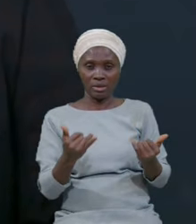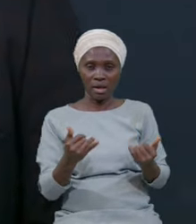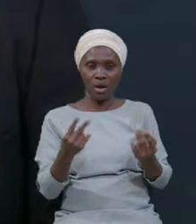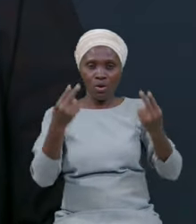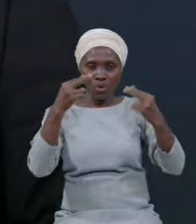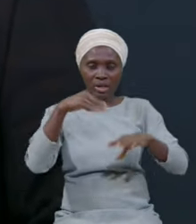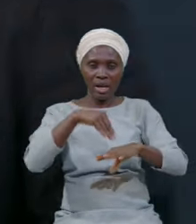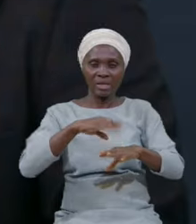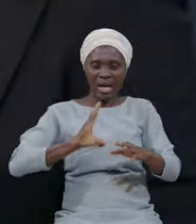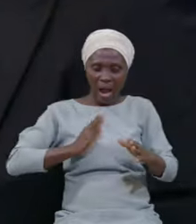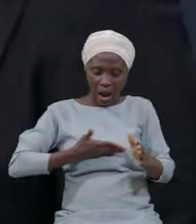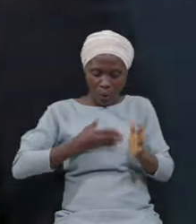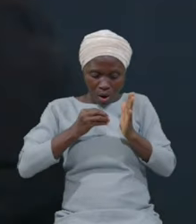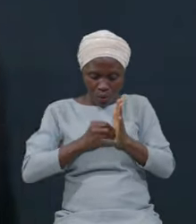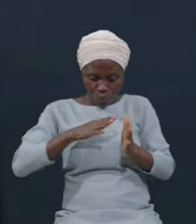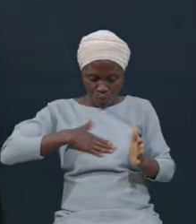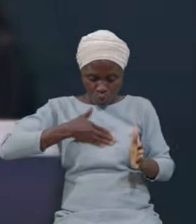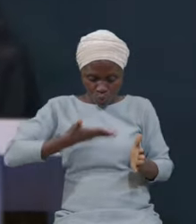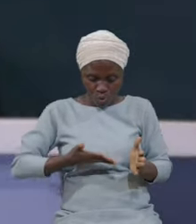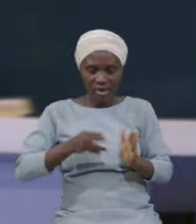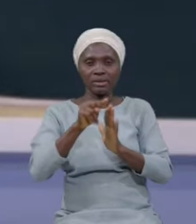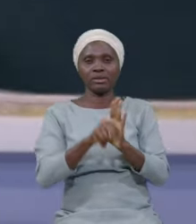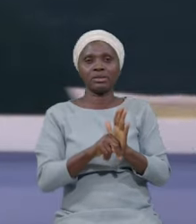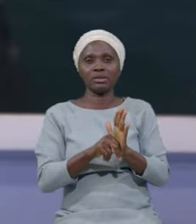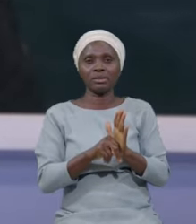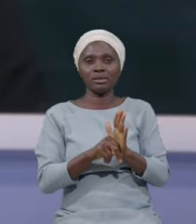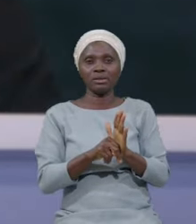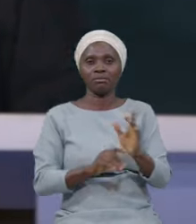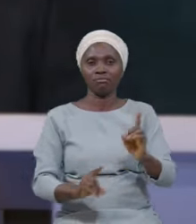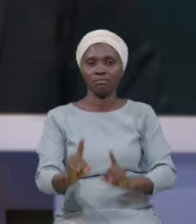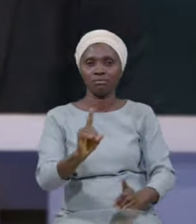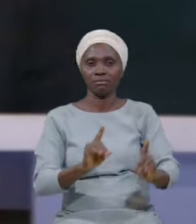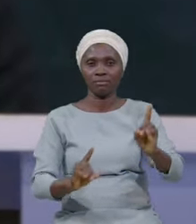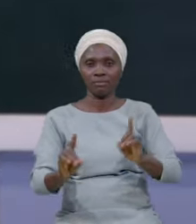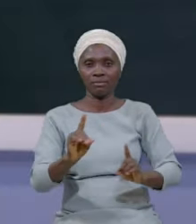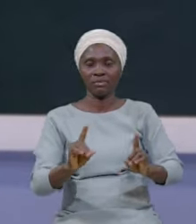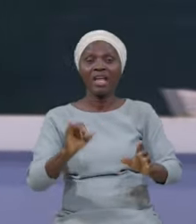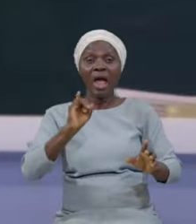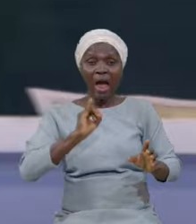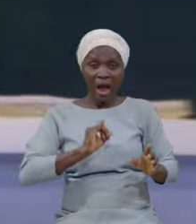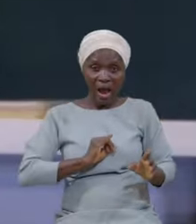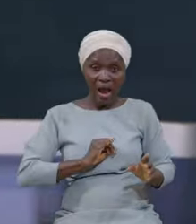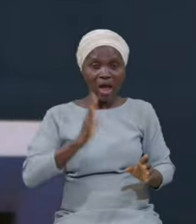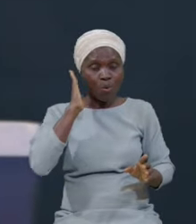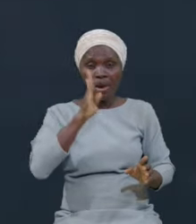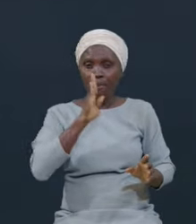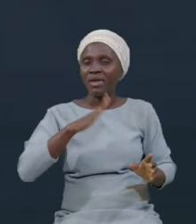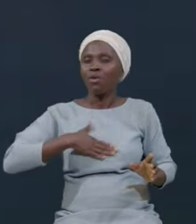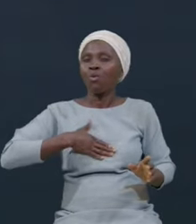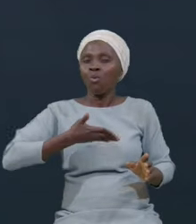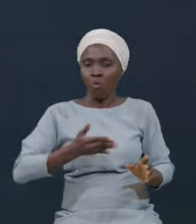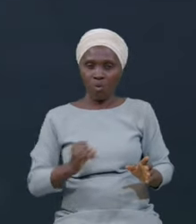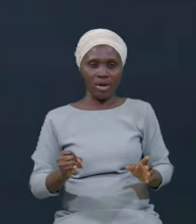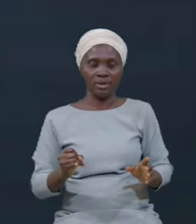willing. I will be willing. Hey, look at Isaiah